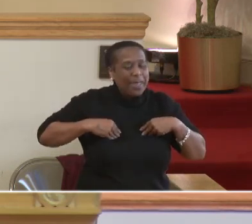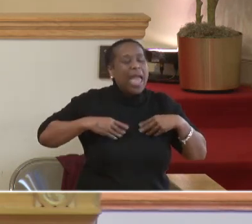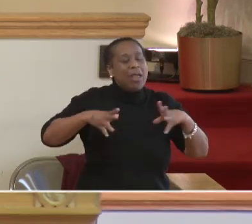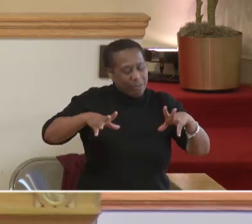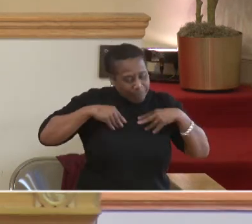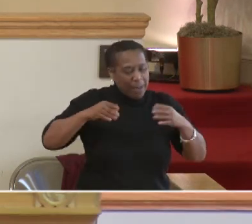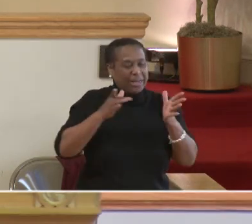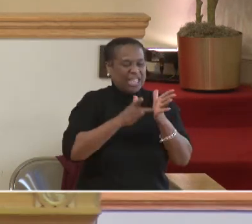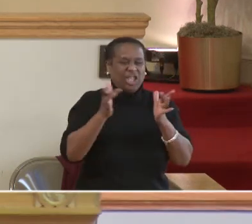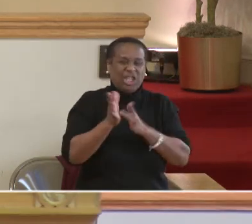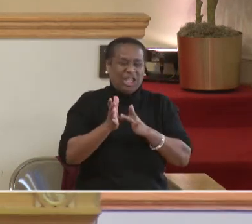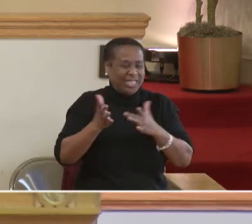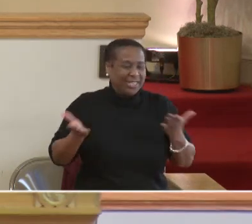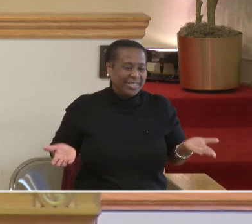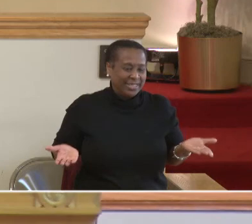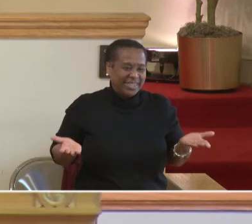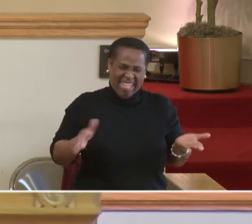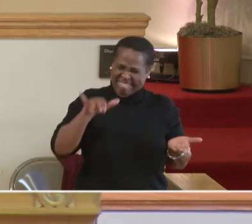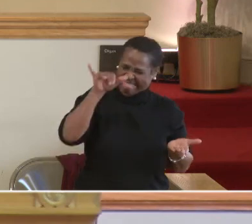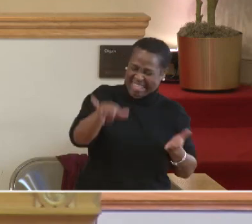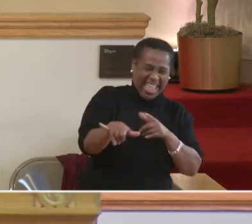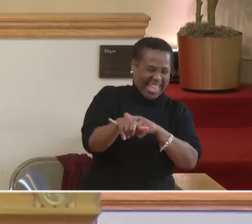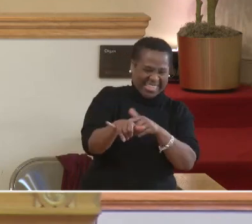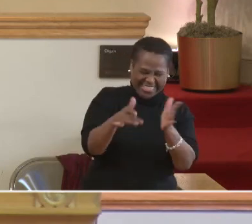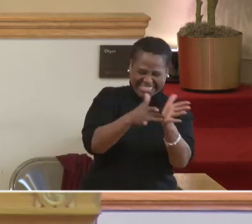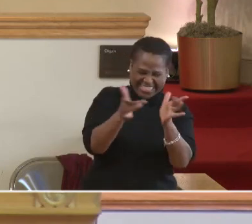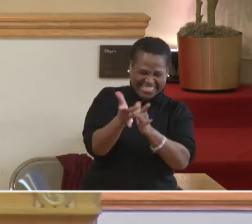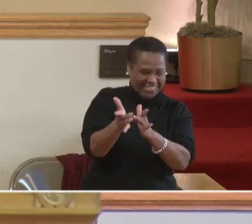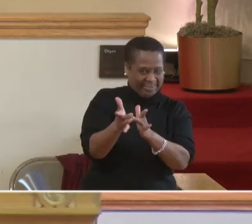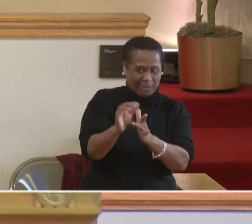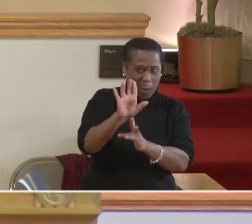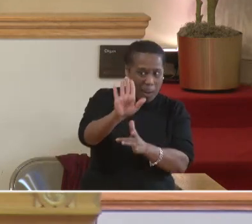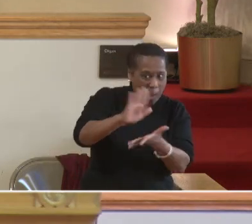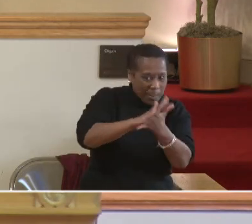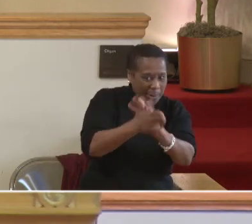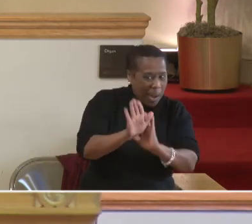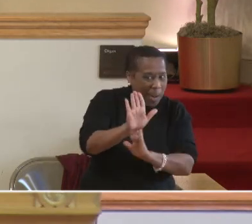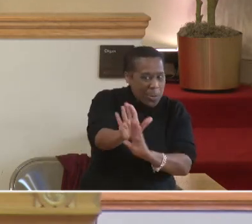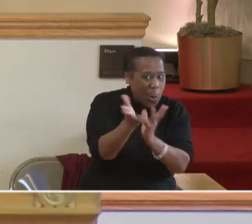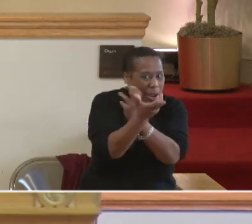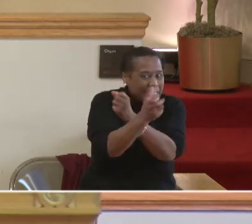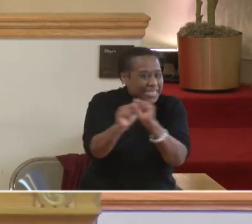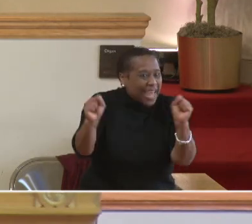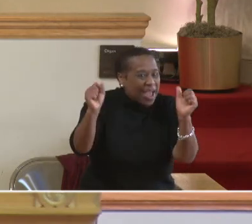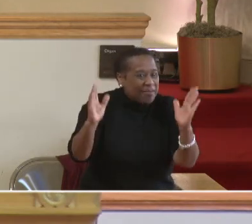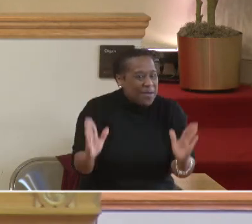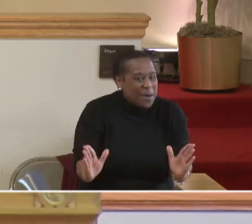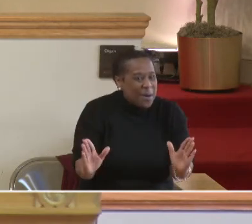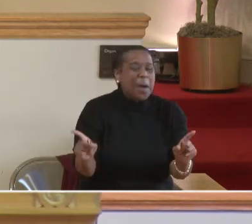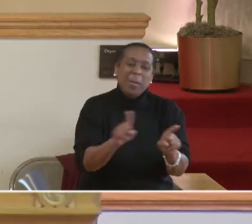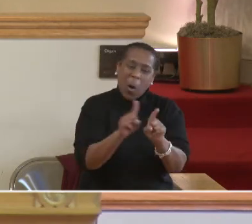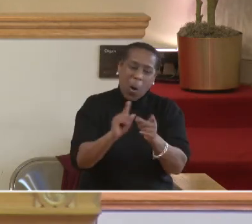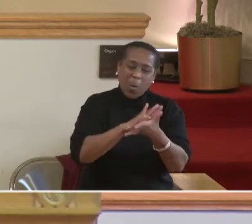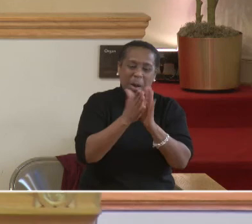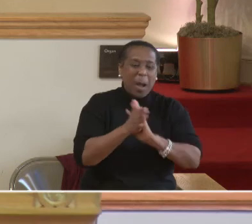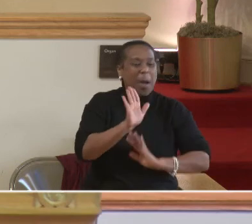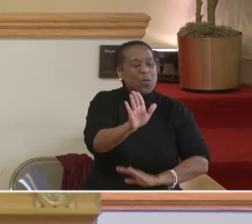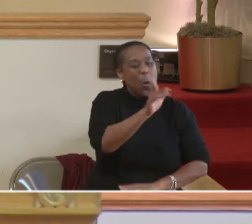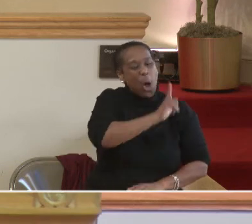Jesus as not only your Savior, but also your